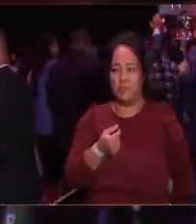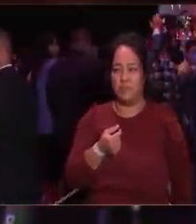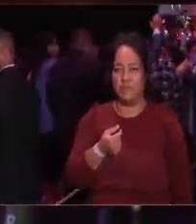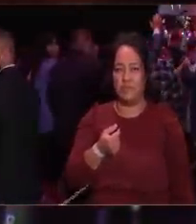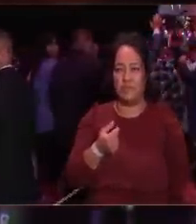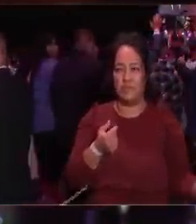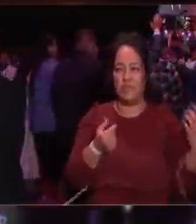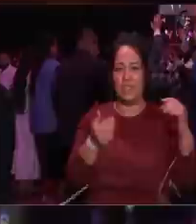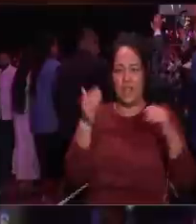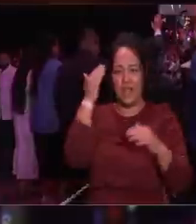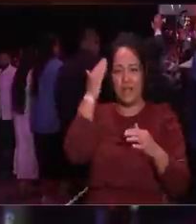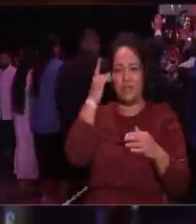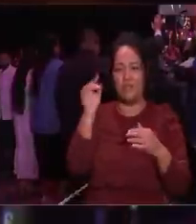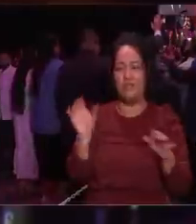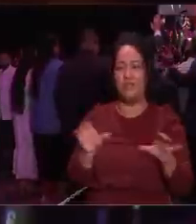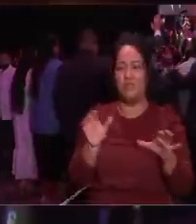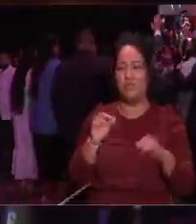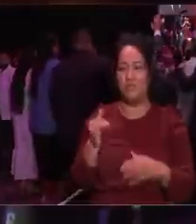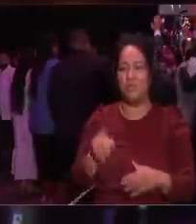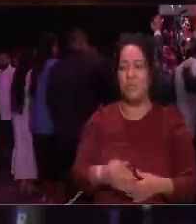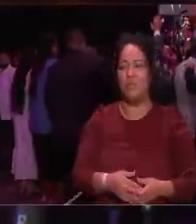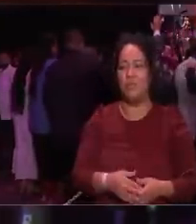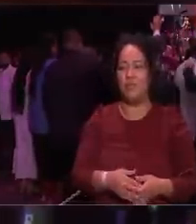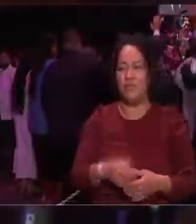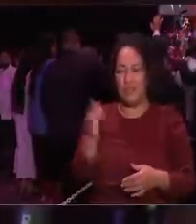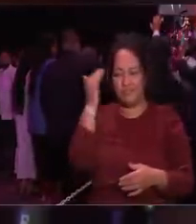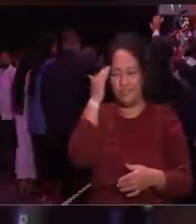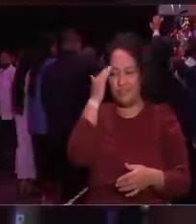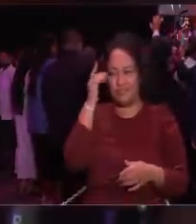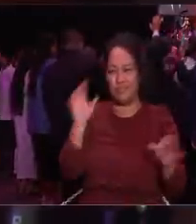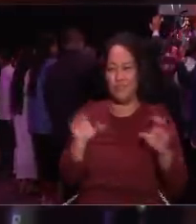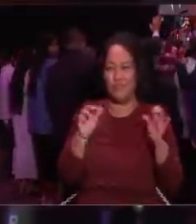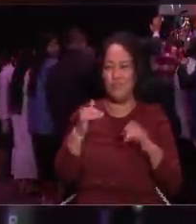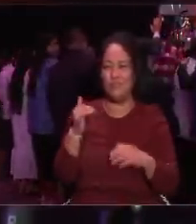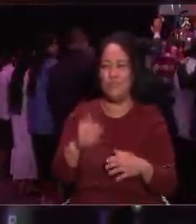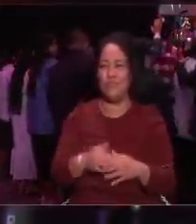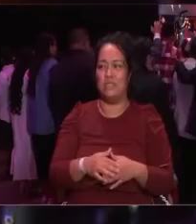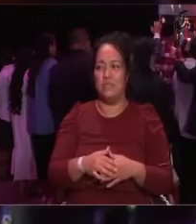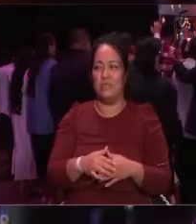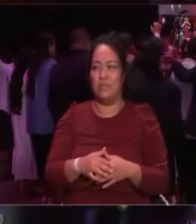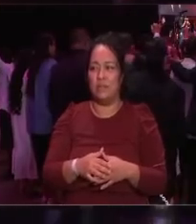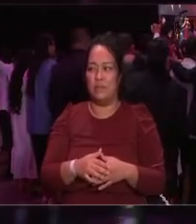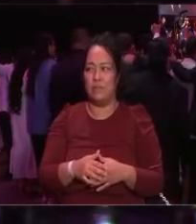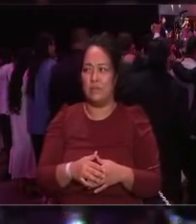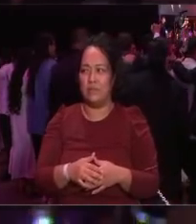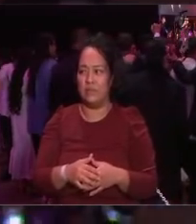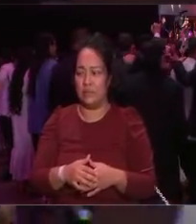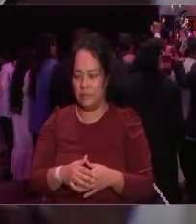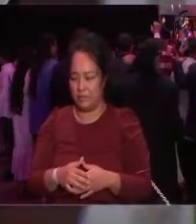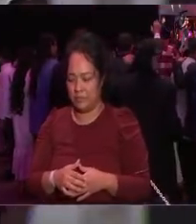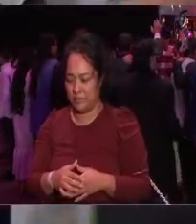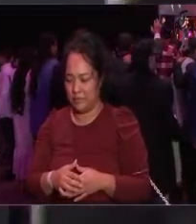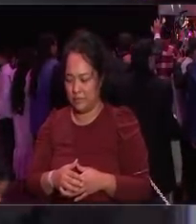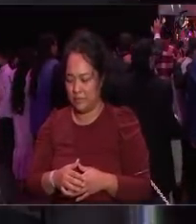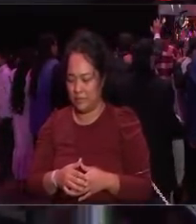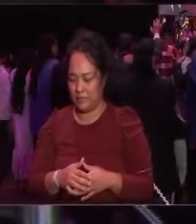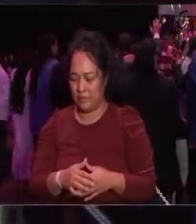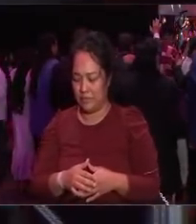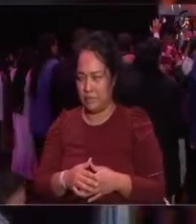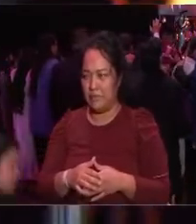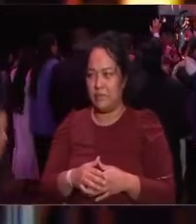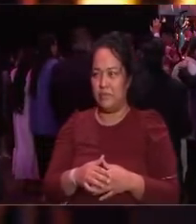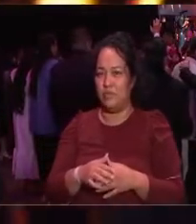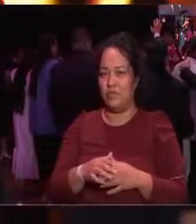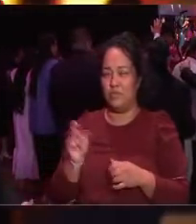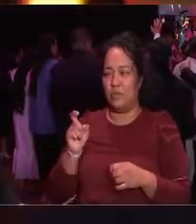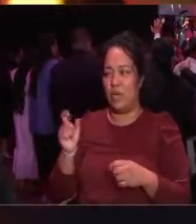I know that you can do it. I know that you can do it. Yo sé que lo pueden hacer. We need a